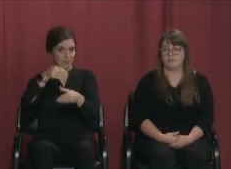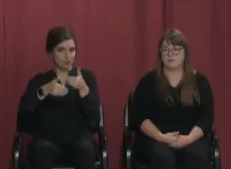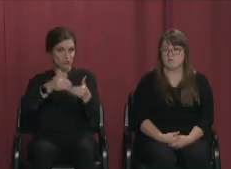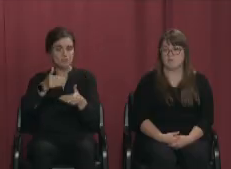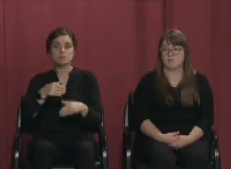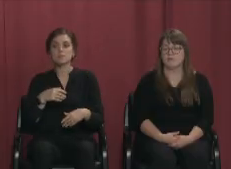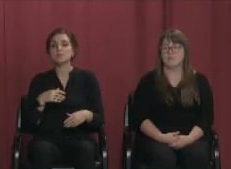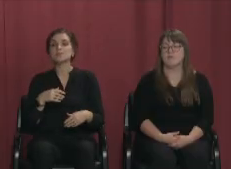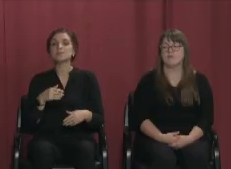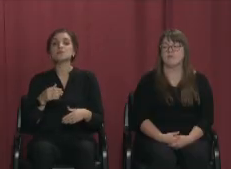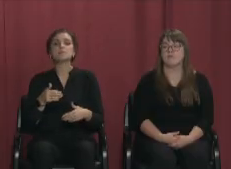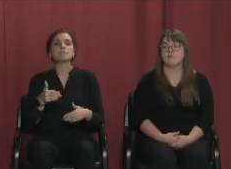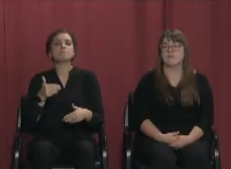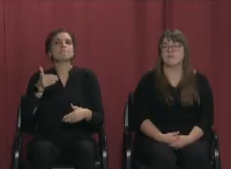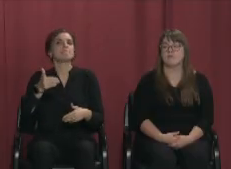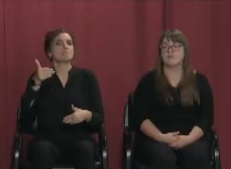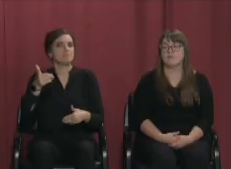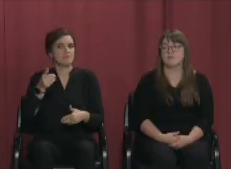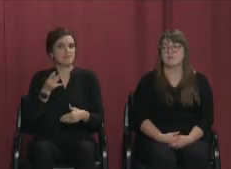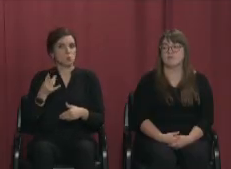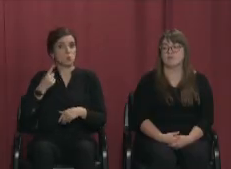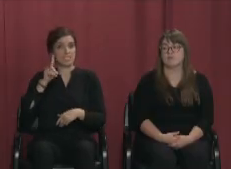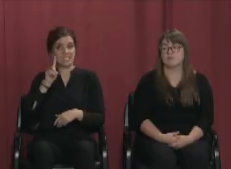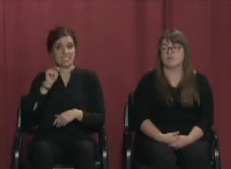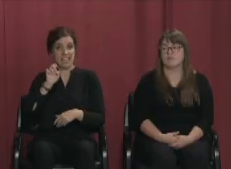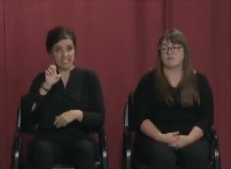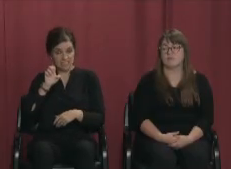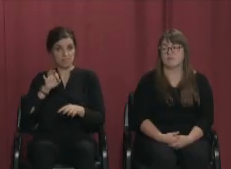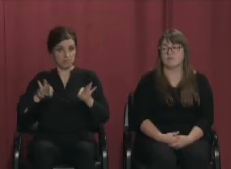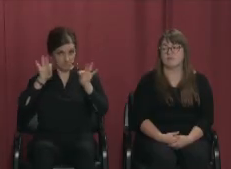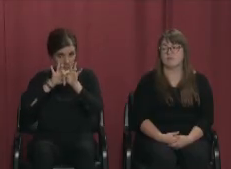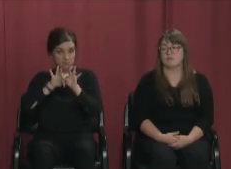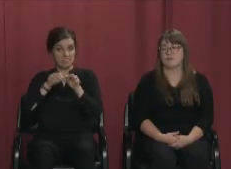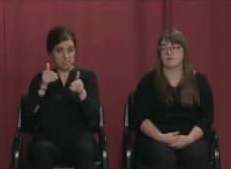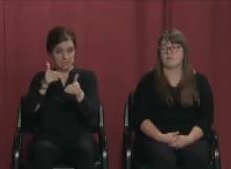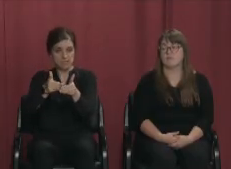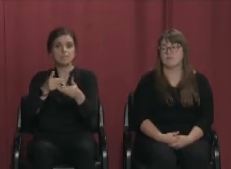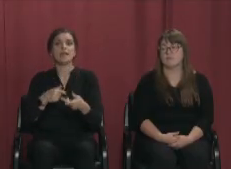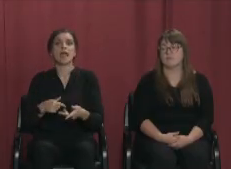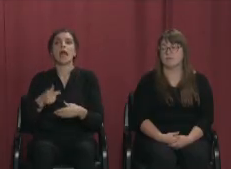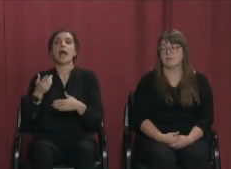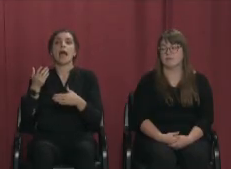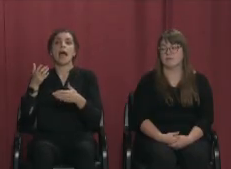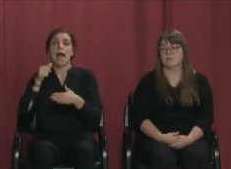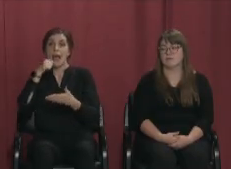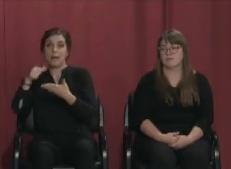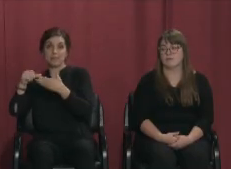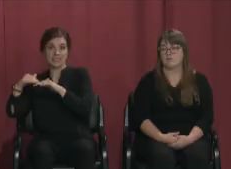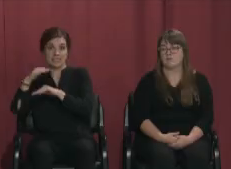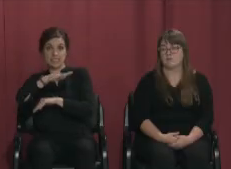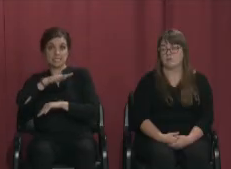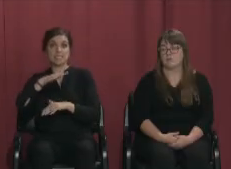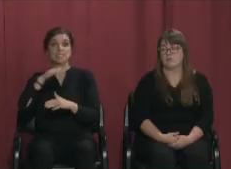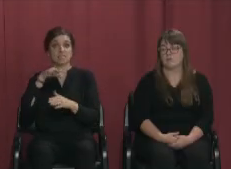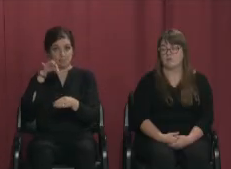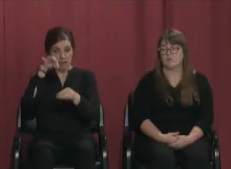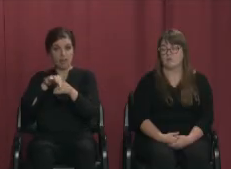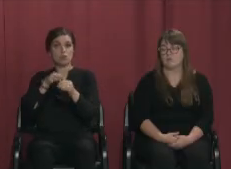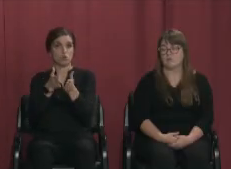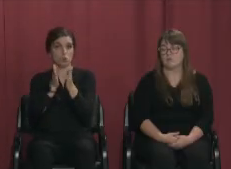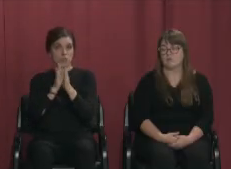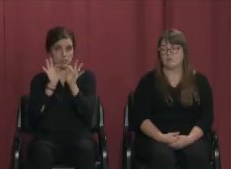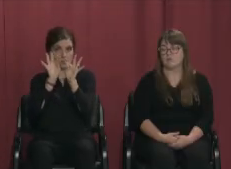couple dates that we're approaching are absentee ballot request forms. Mm-hmm. Those have to be into us by